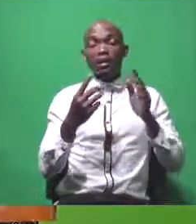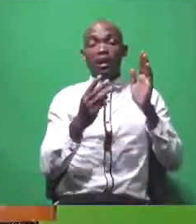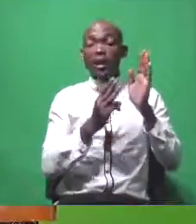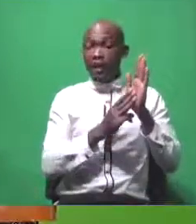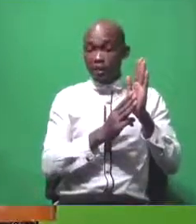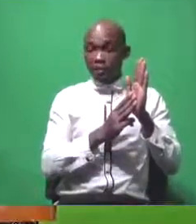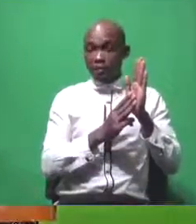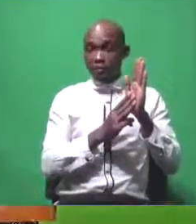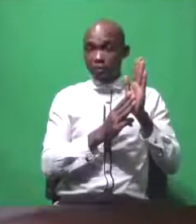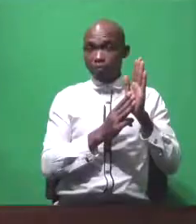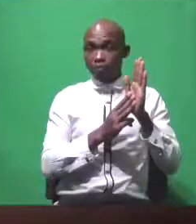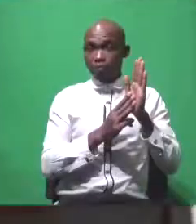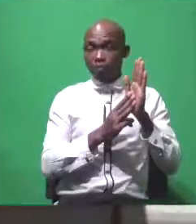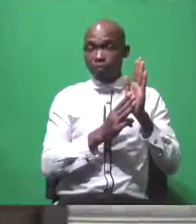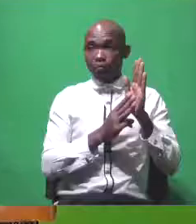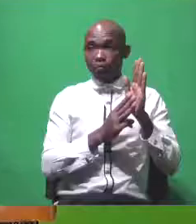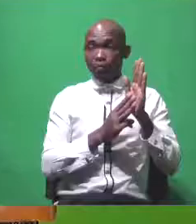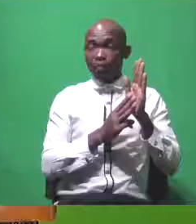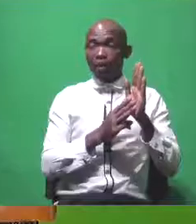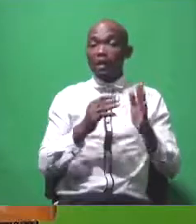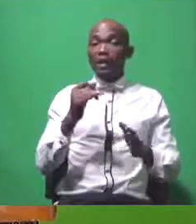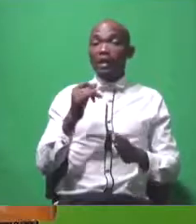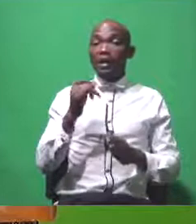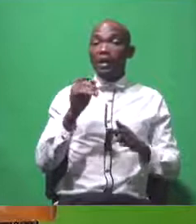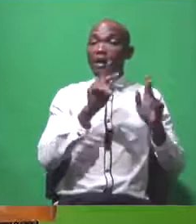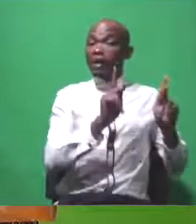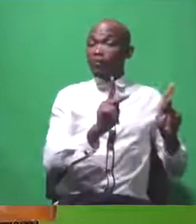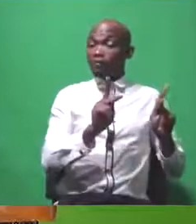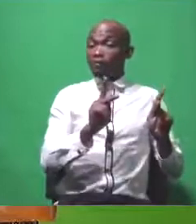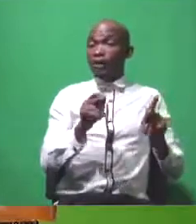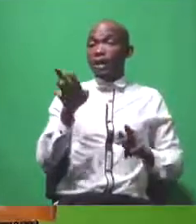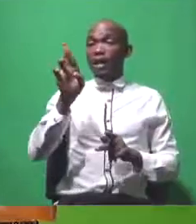If the RIP receive a money,